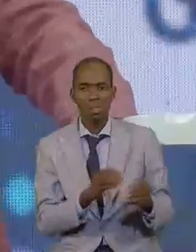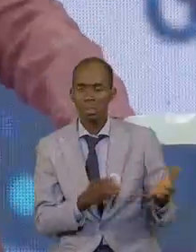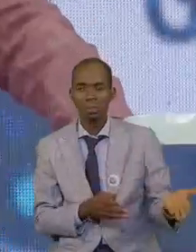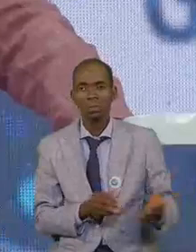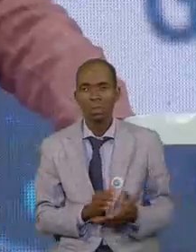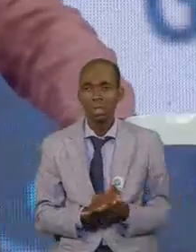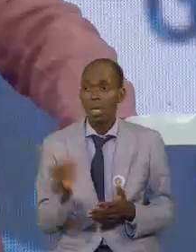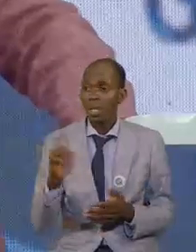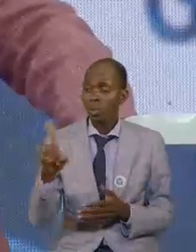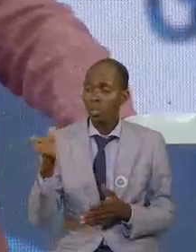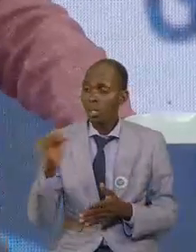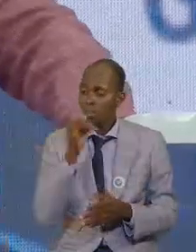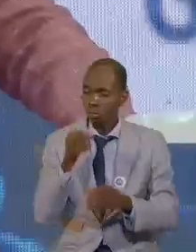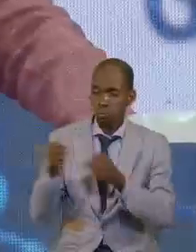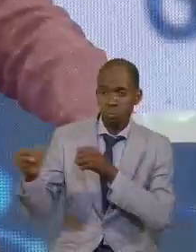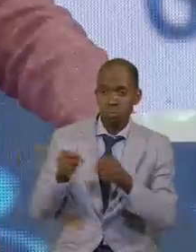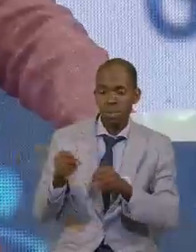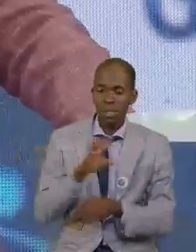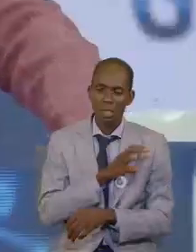Anywhere there's strife, it's not there.